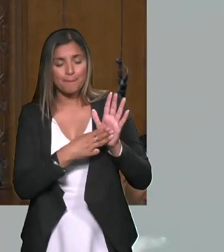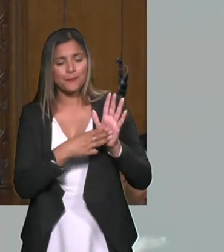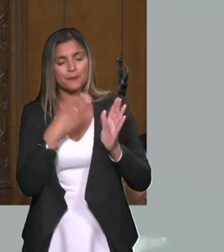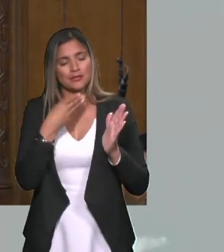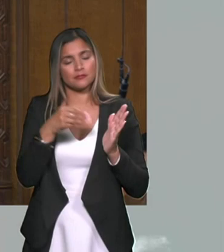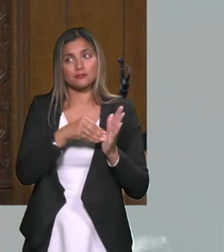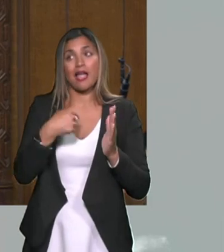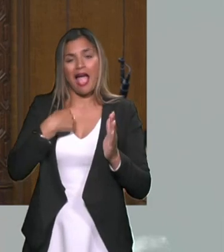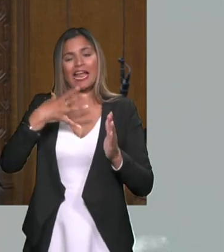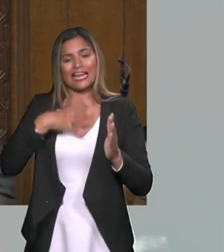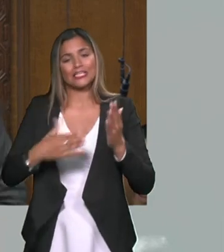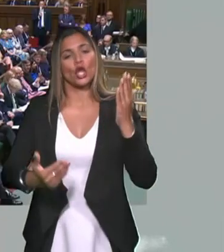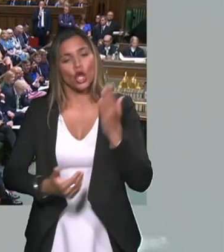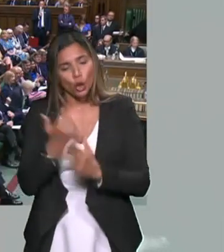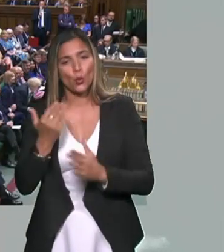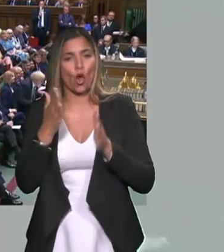new hospital and a greenfield site?